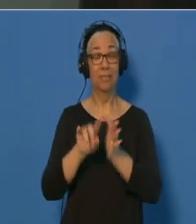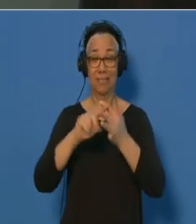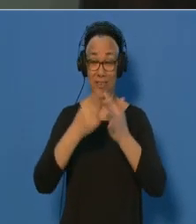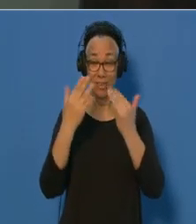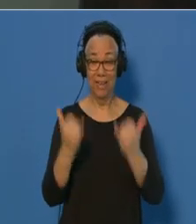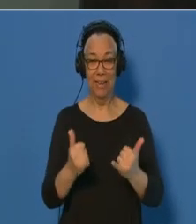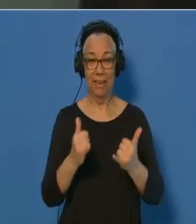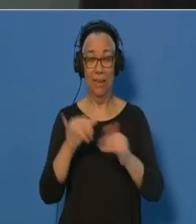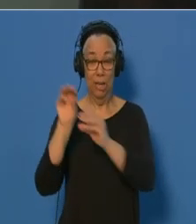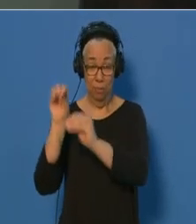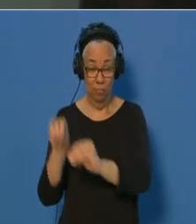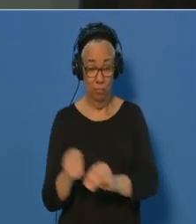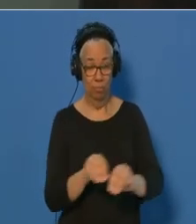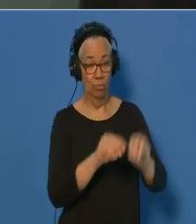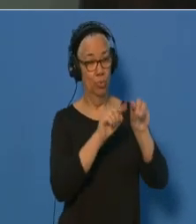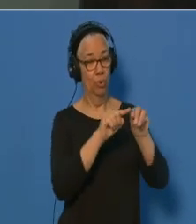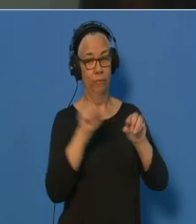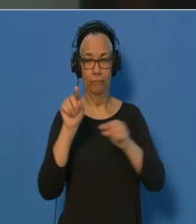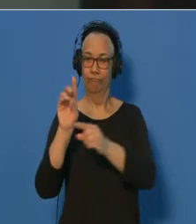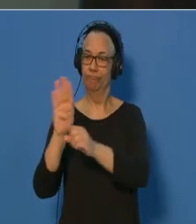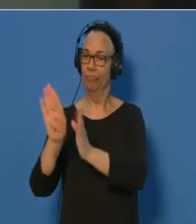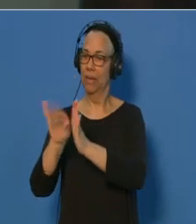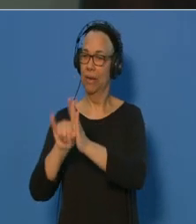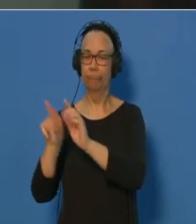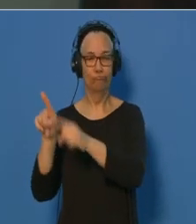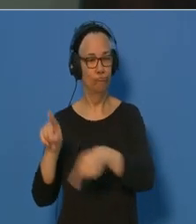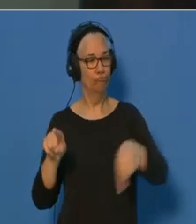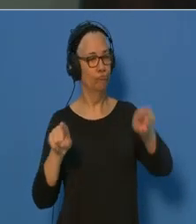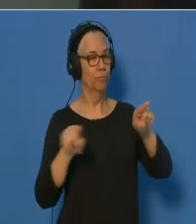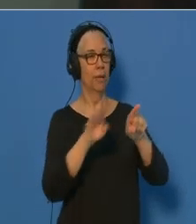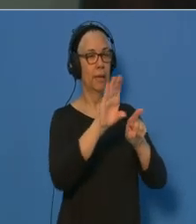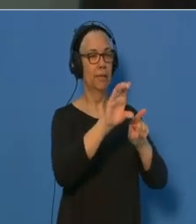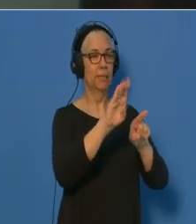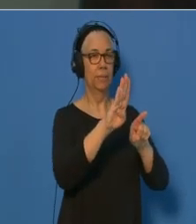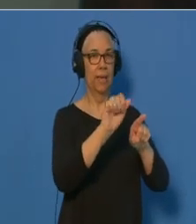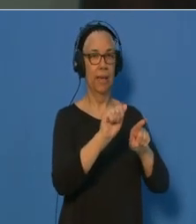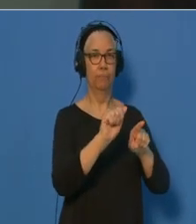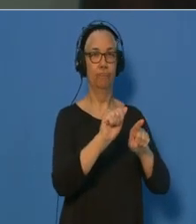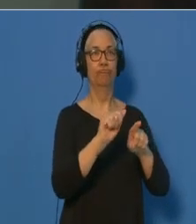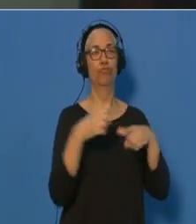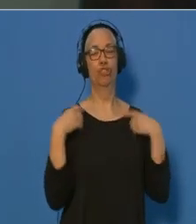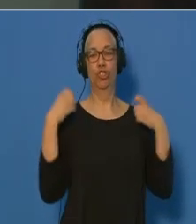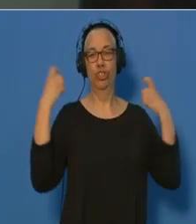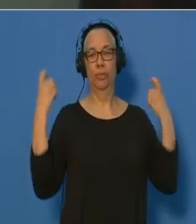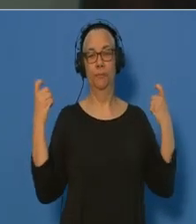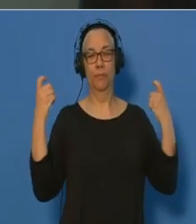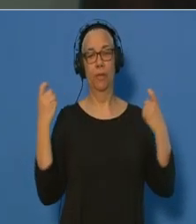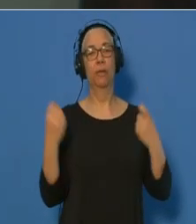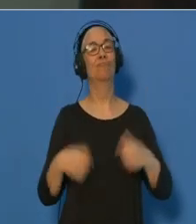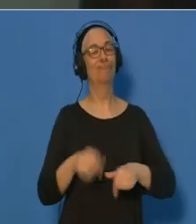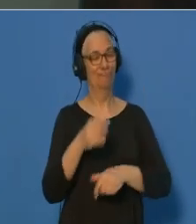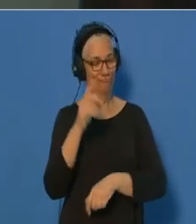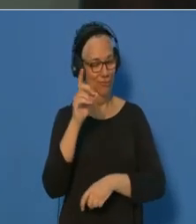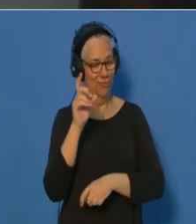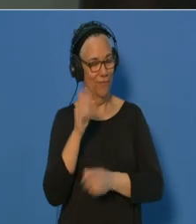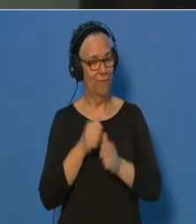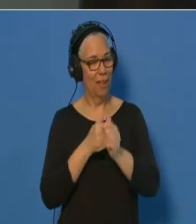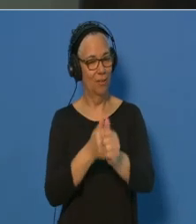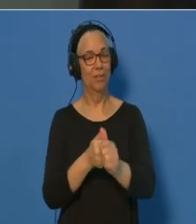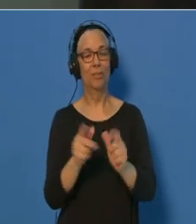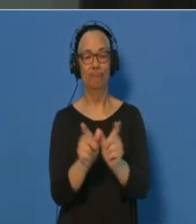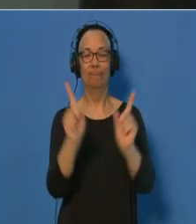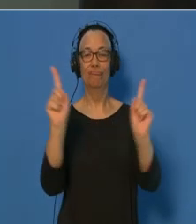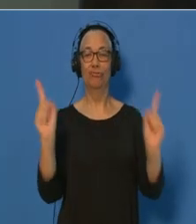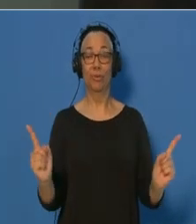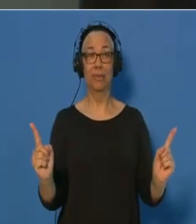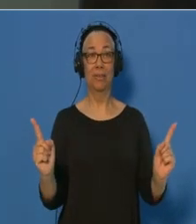the shelter to the gym at Cedar Ridge Academy to accommodate the required social distancing practices. Additional space